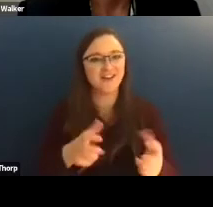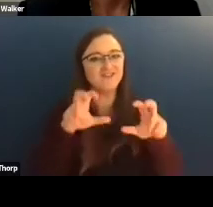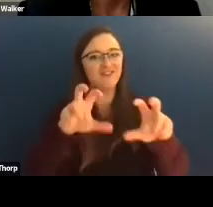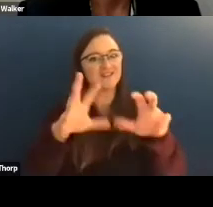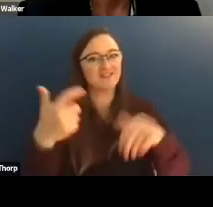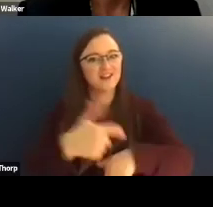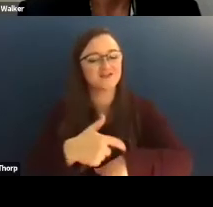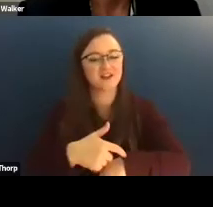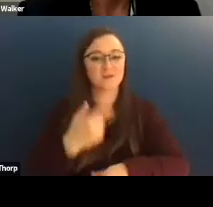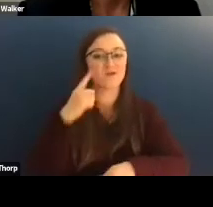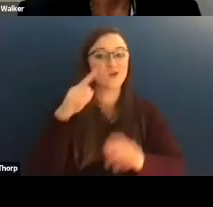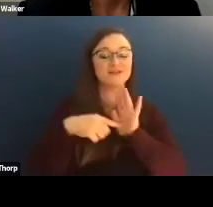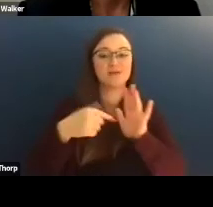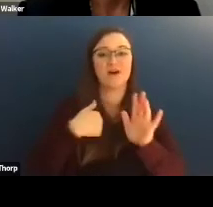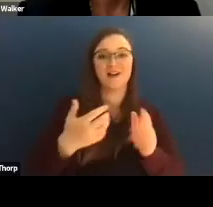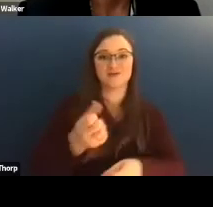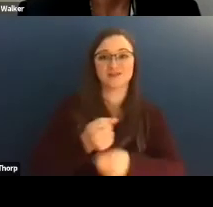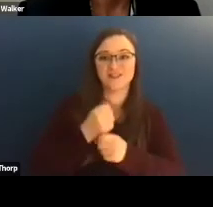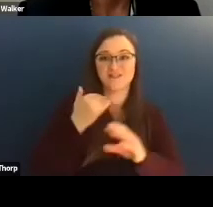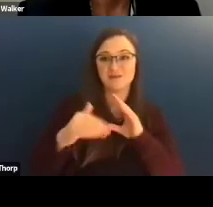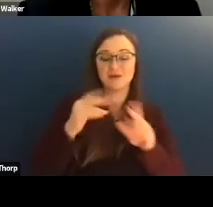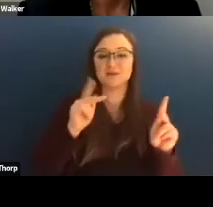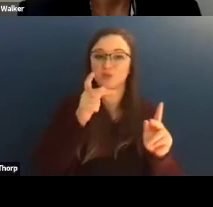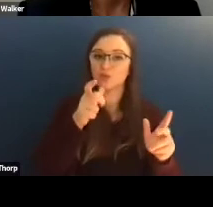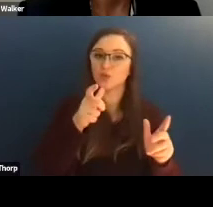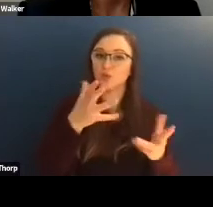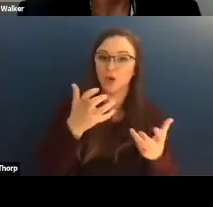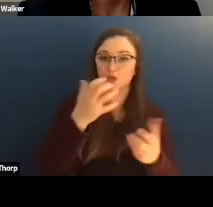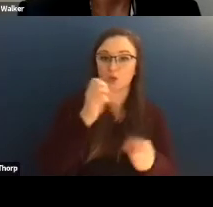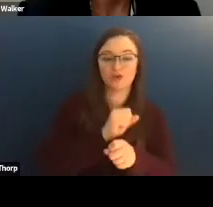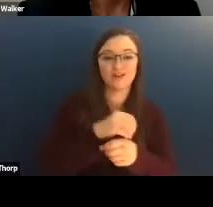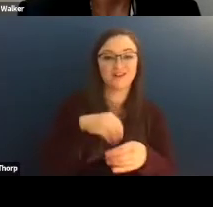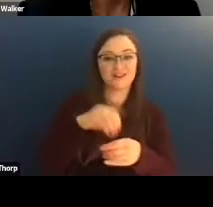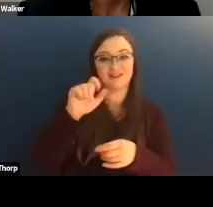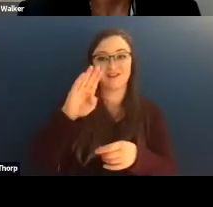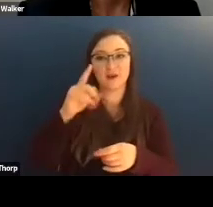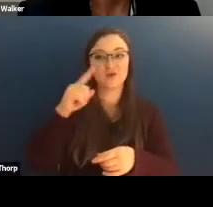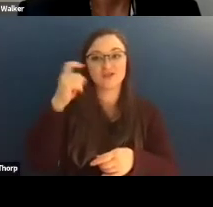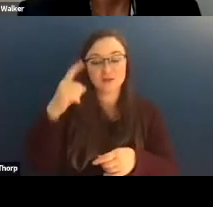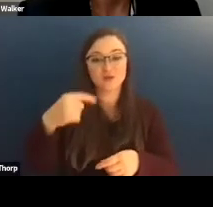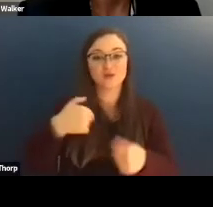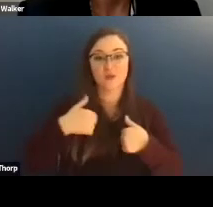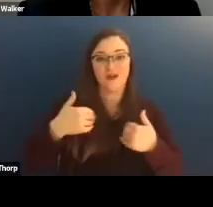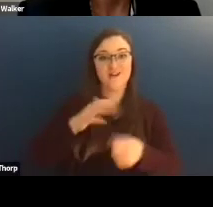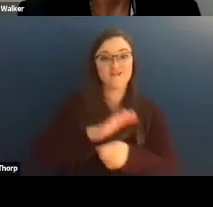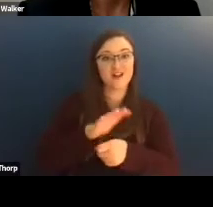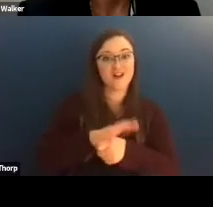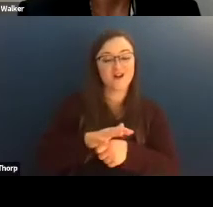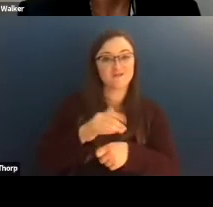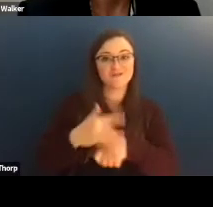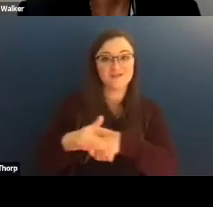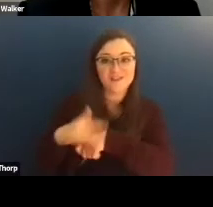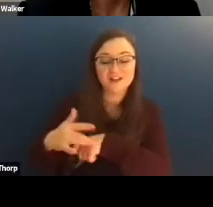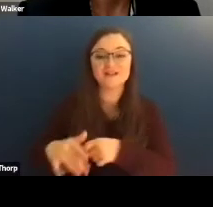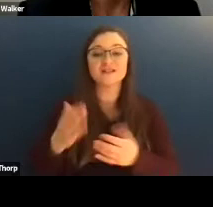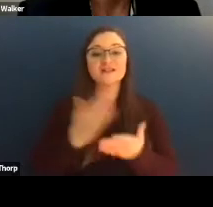example, I get emails about people interested in working in the lab for summer. Do I have space, et cetera? And some people do a really good job